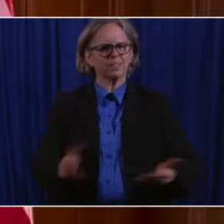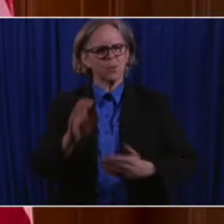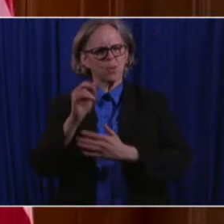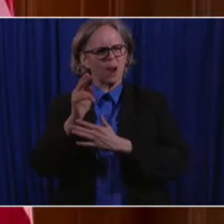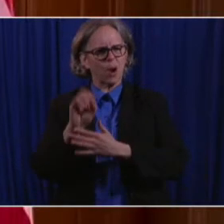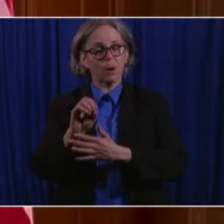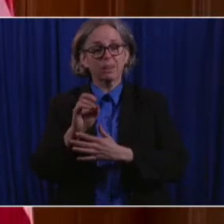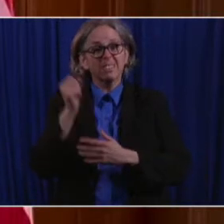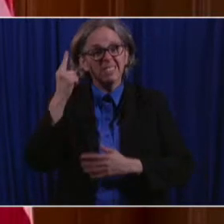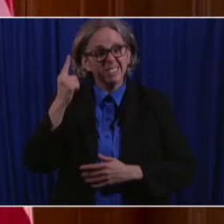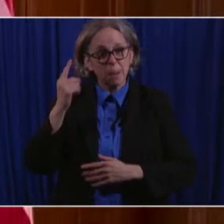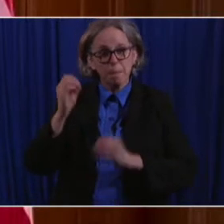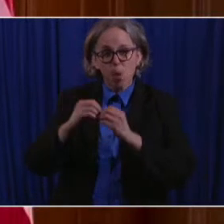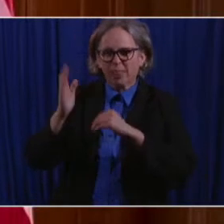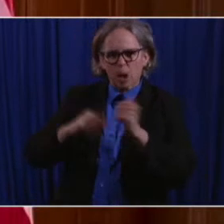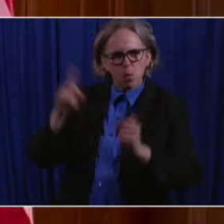locations.